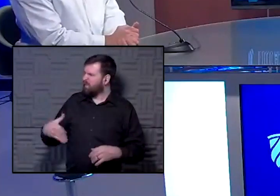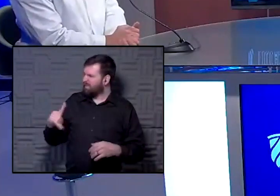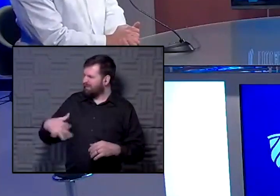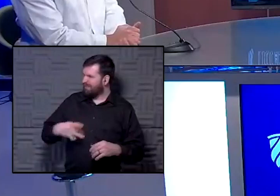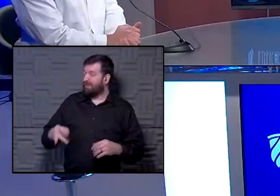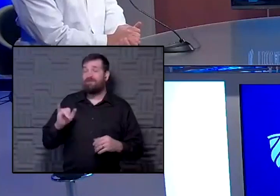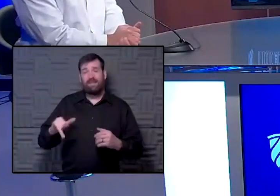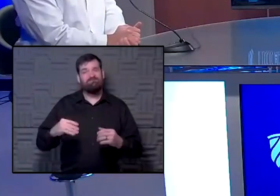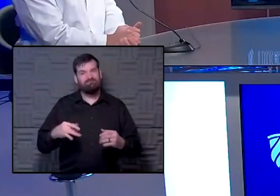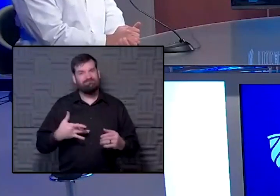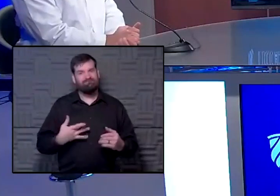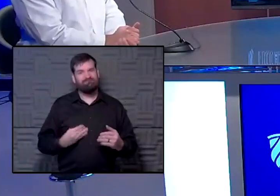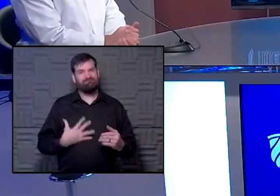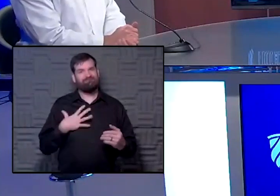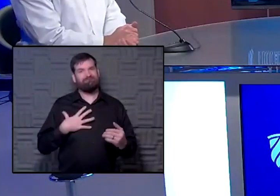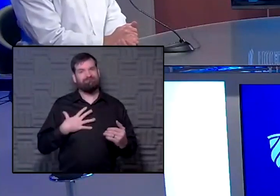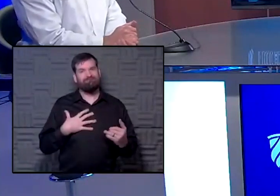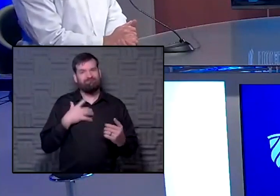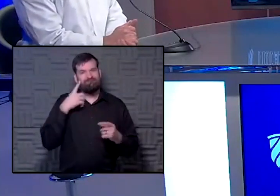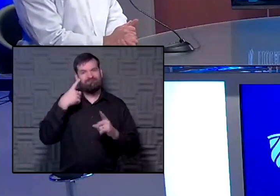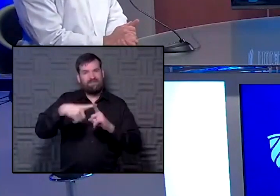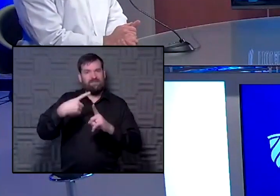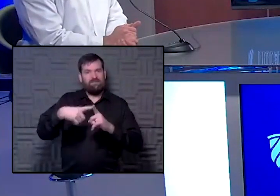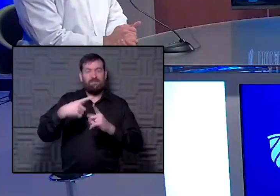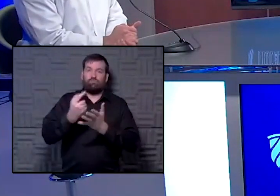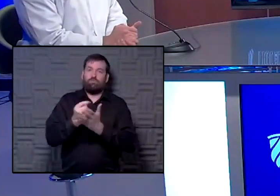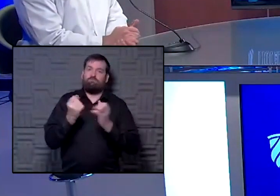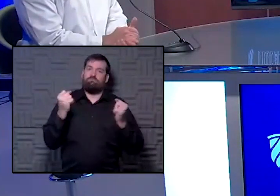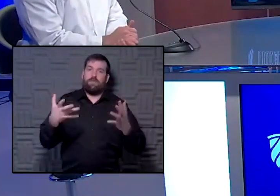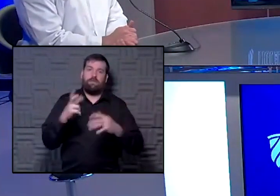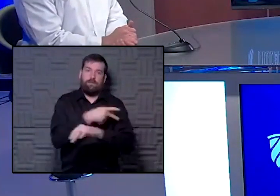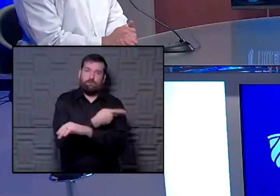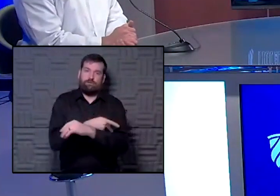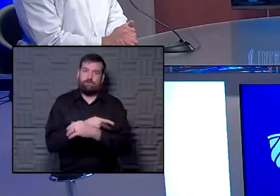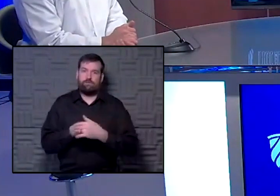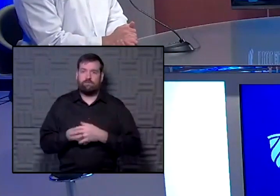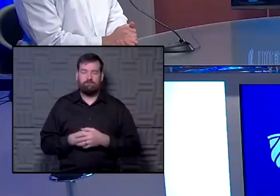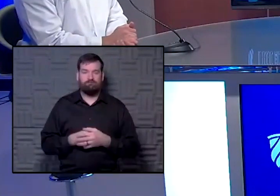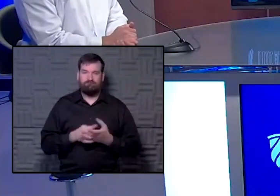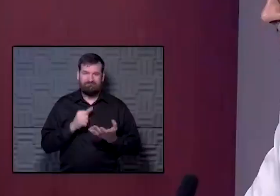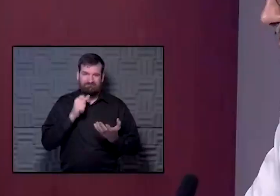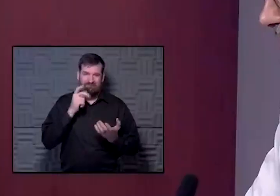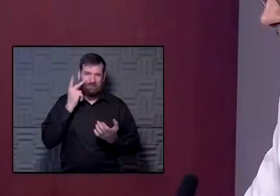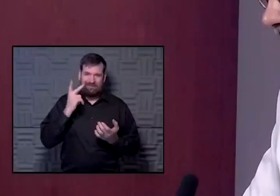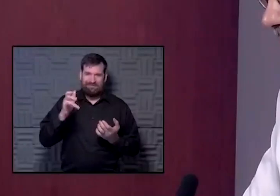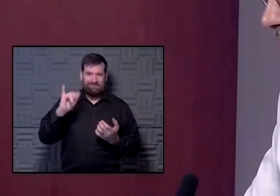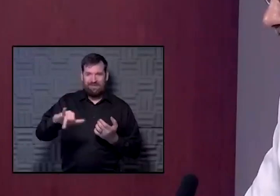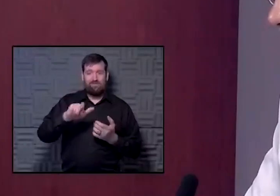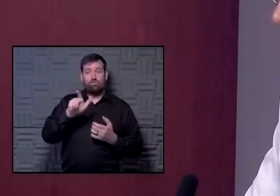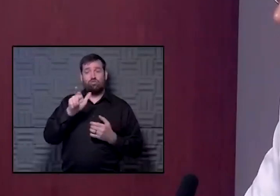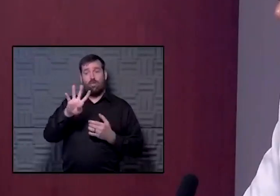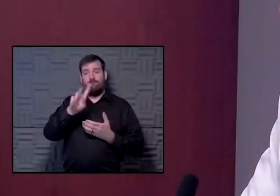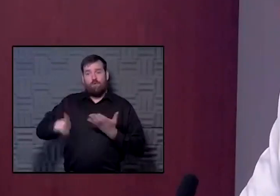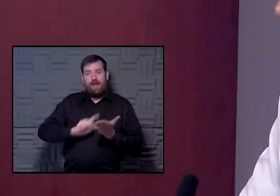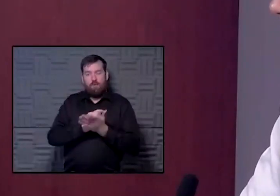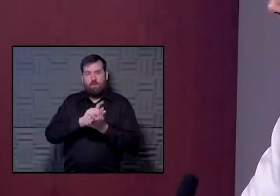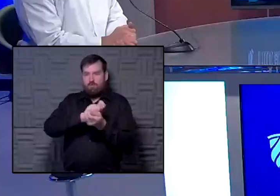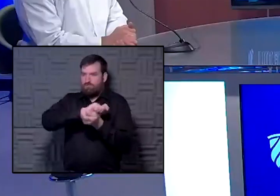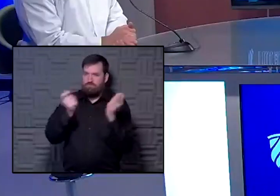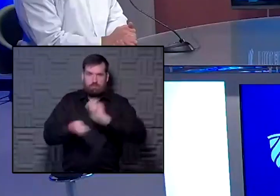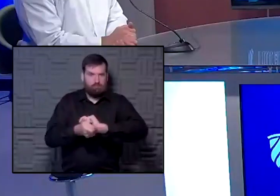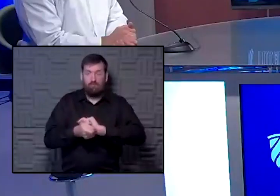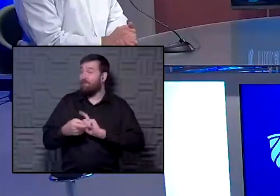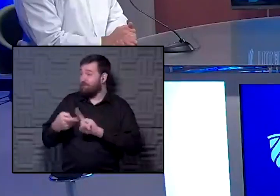is encouraging to me as a physician that's treated a lot of these patients, and you don't see those kind of 24-hour turnaround. Not from